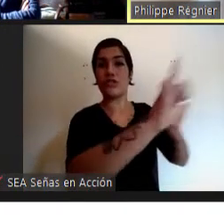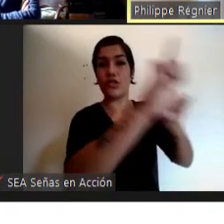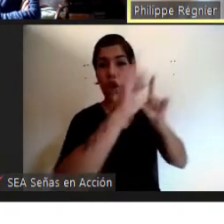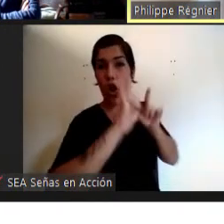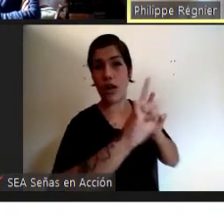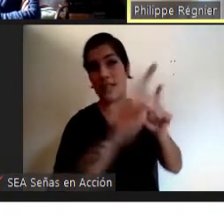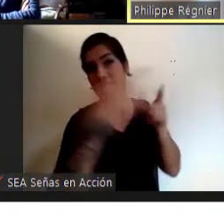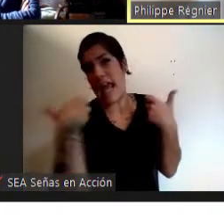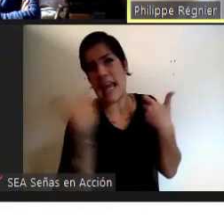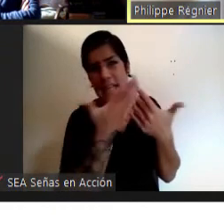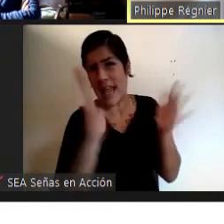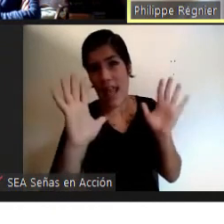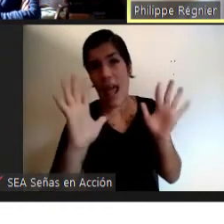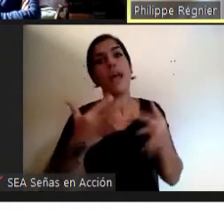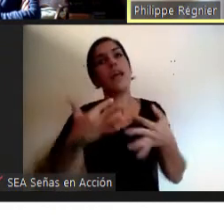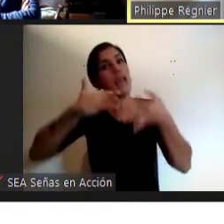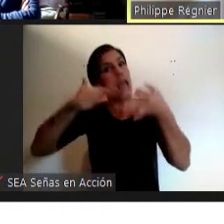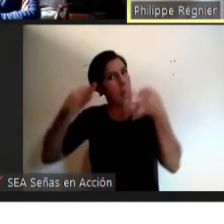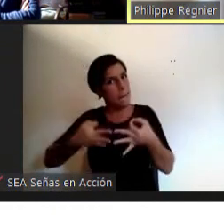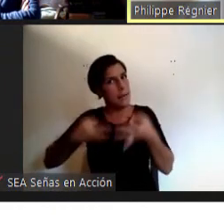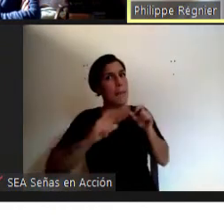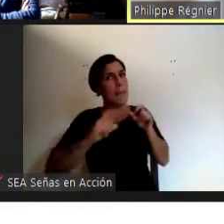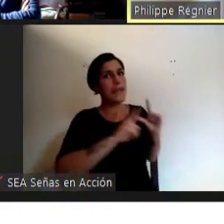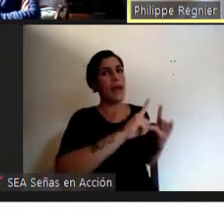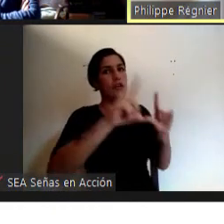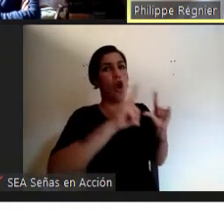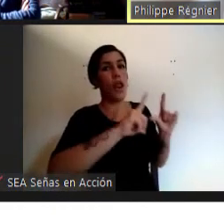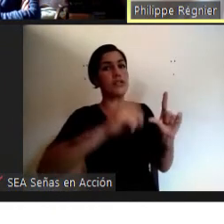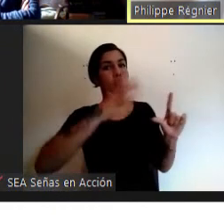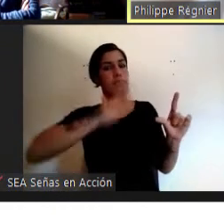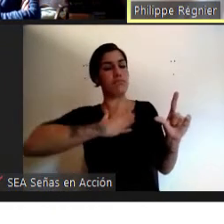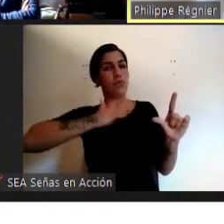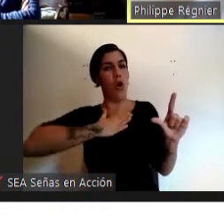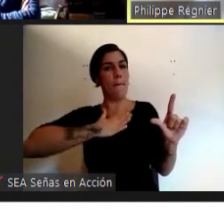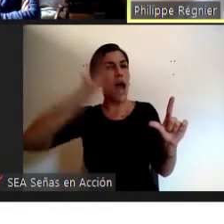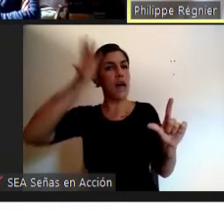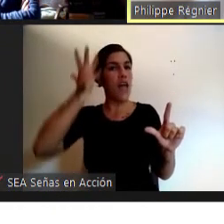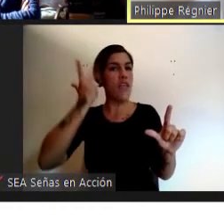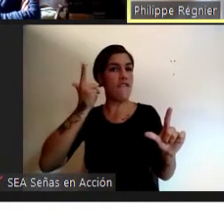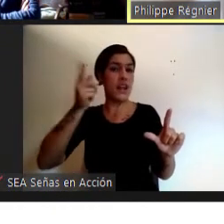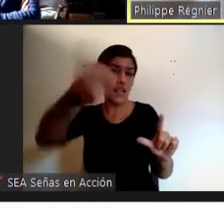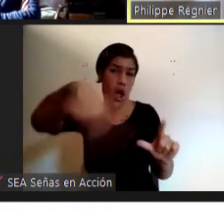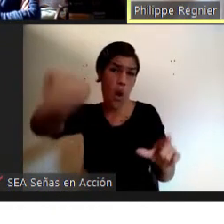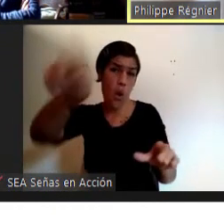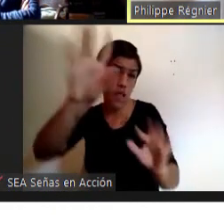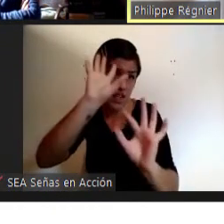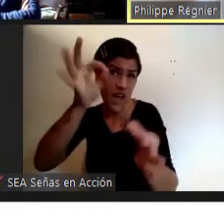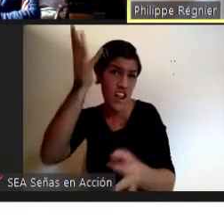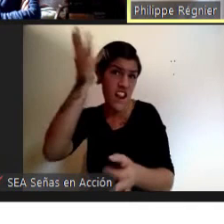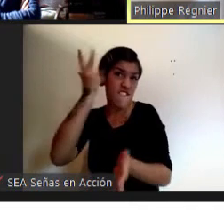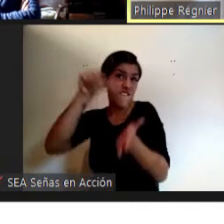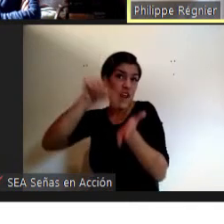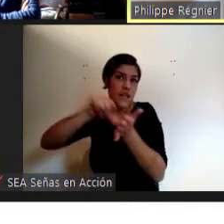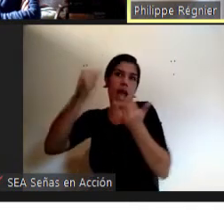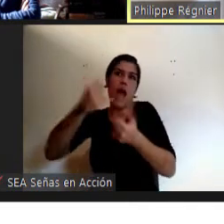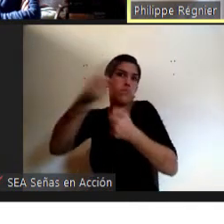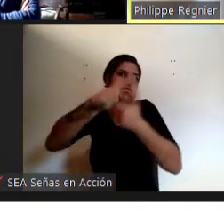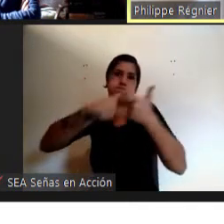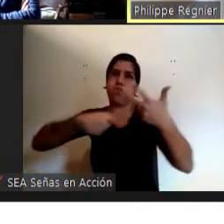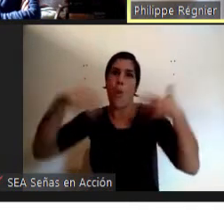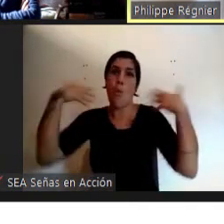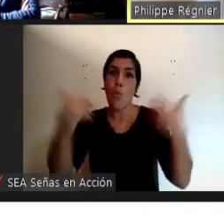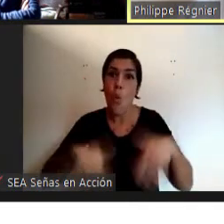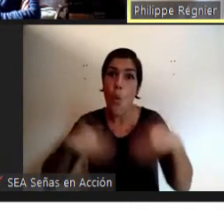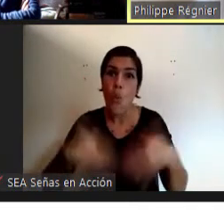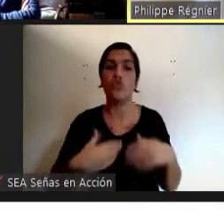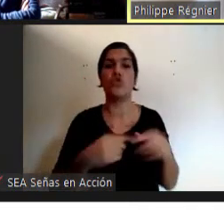French collections. As you know, that in France there are lots of regional collections on contemporary art, and all